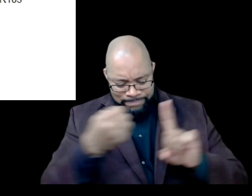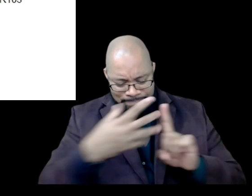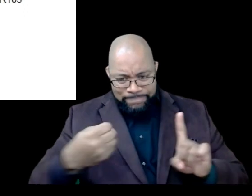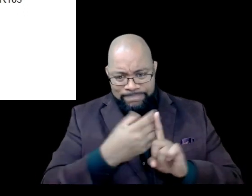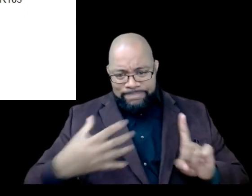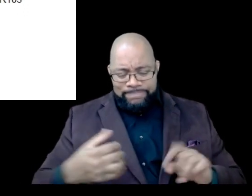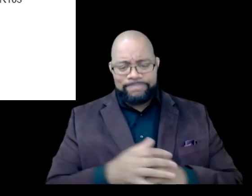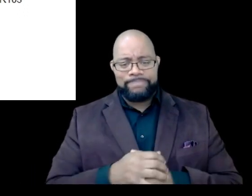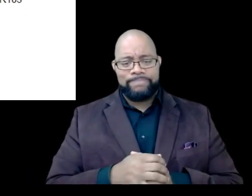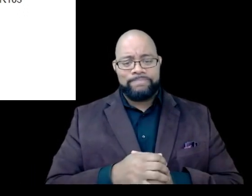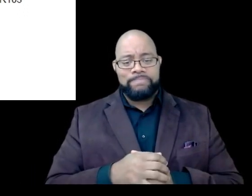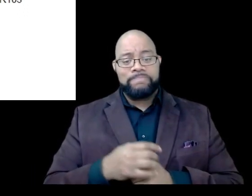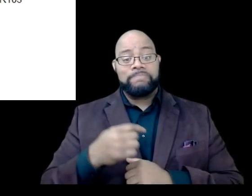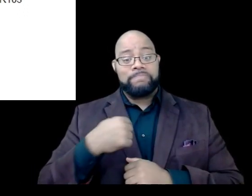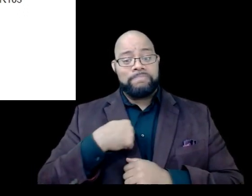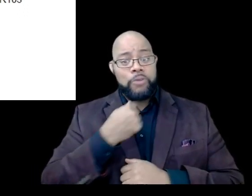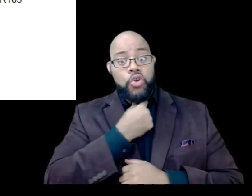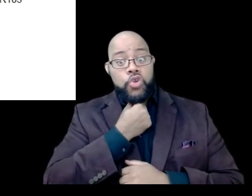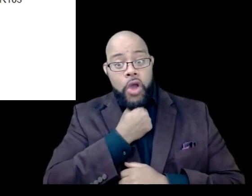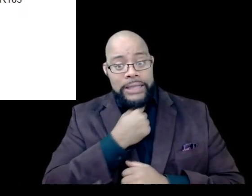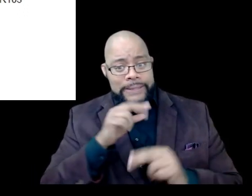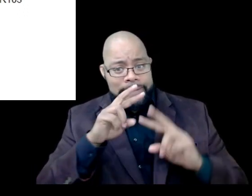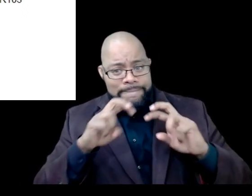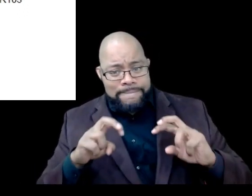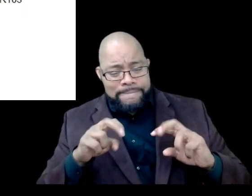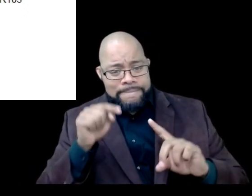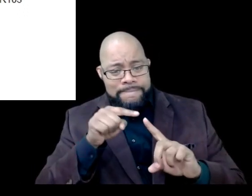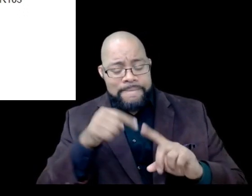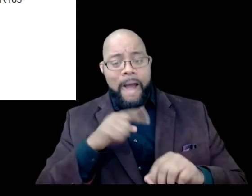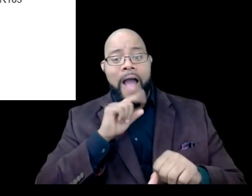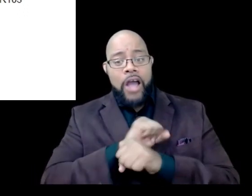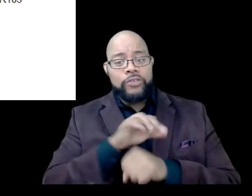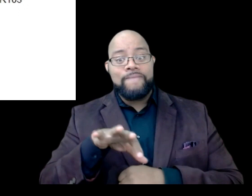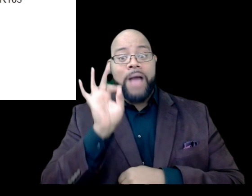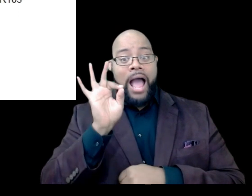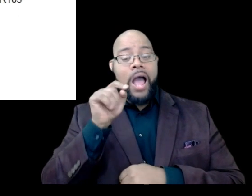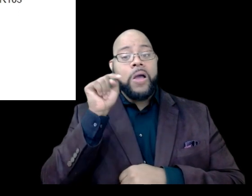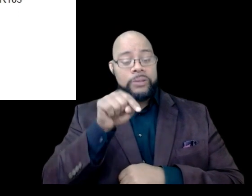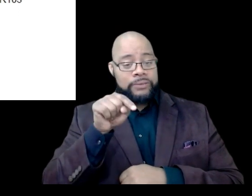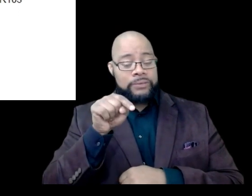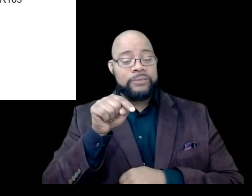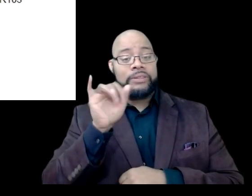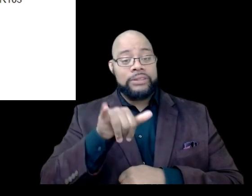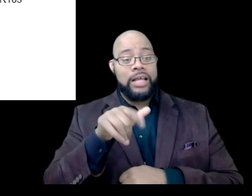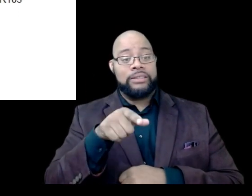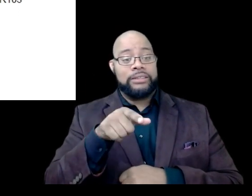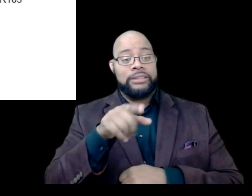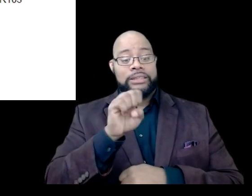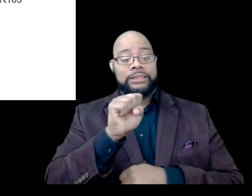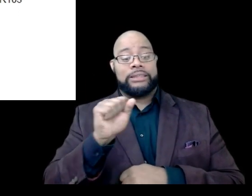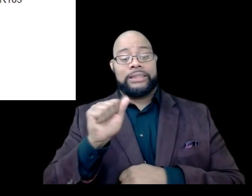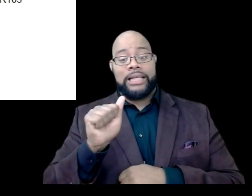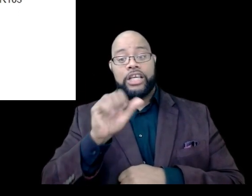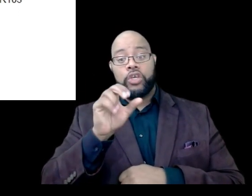sequenced. And to my curiosity, I actually found out